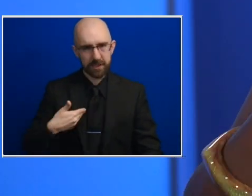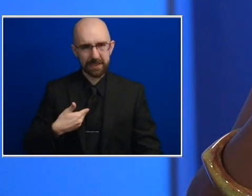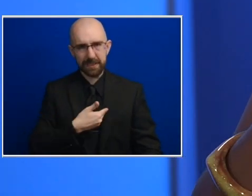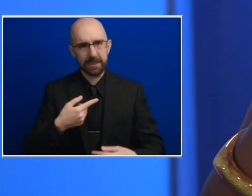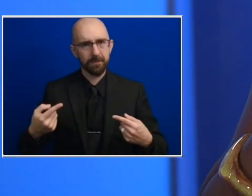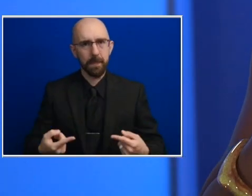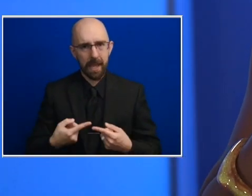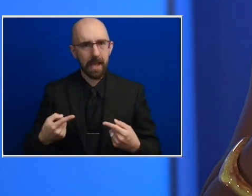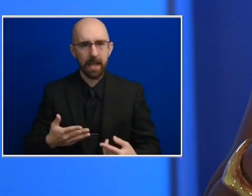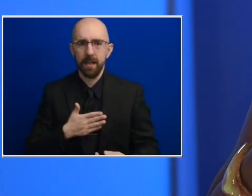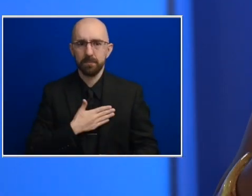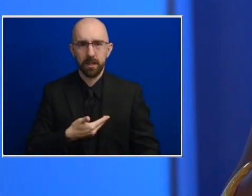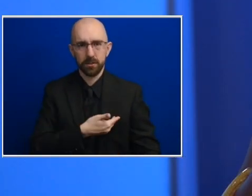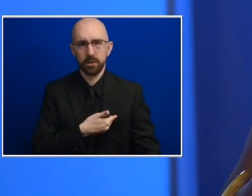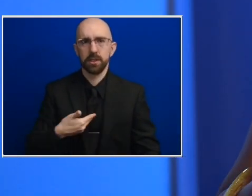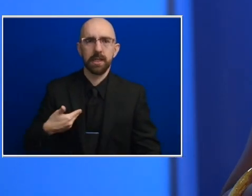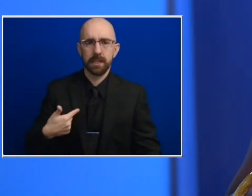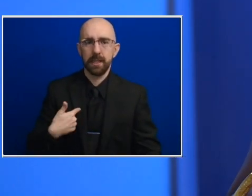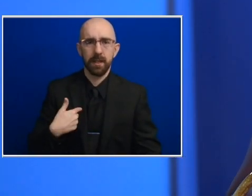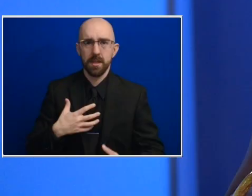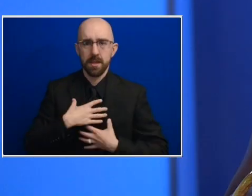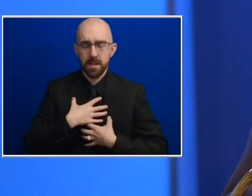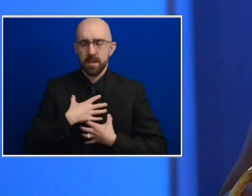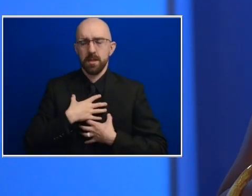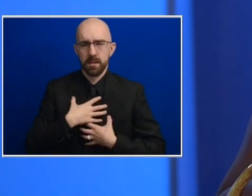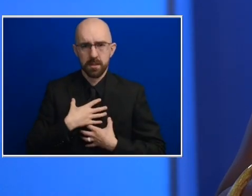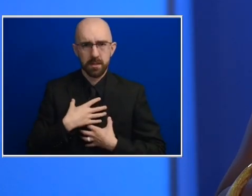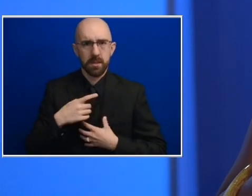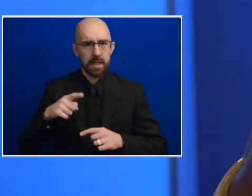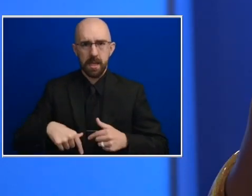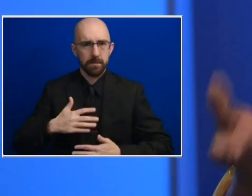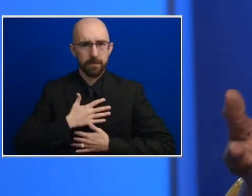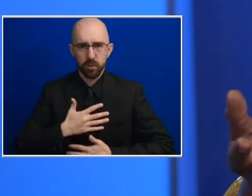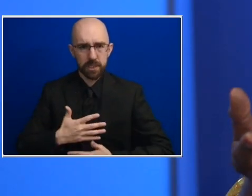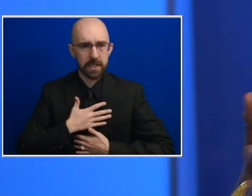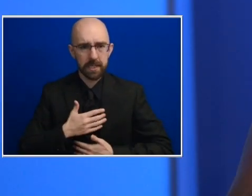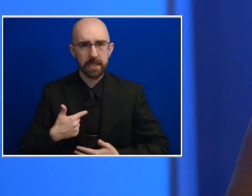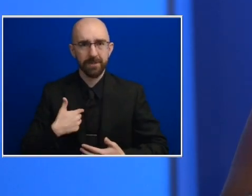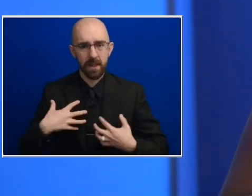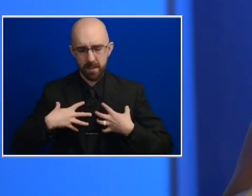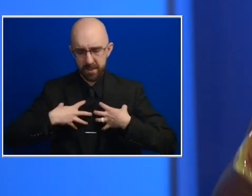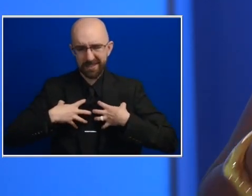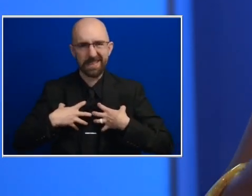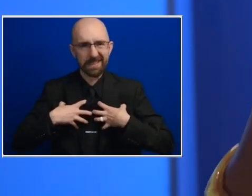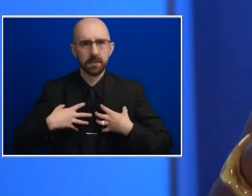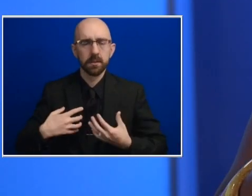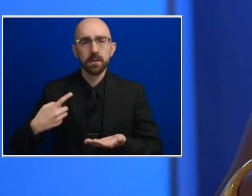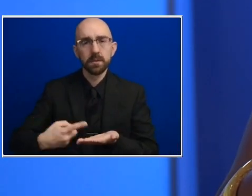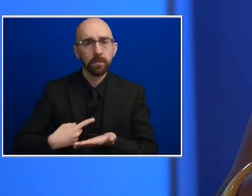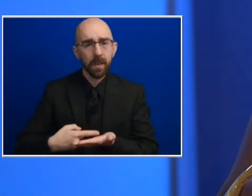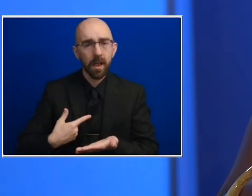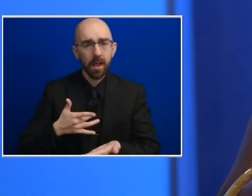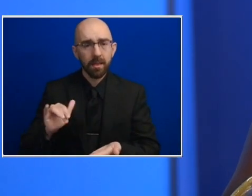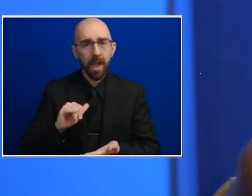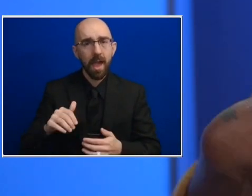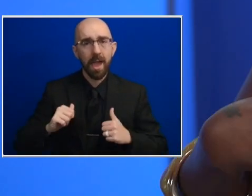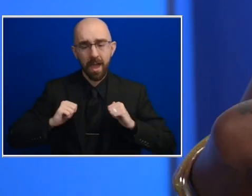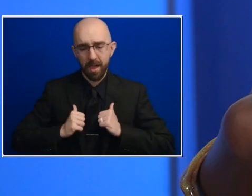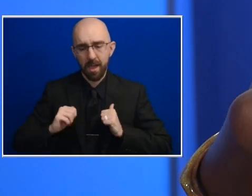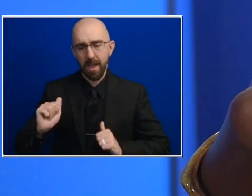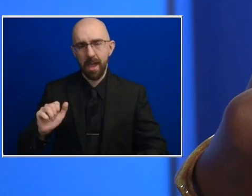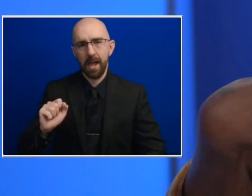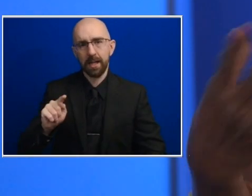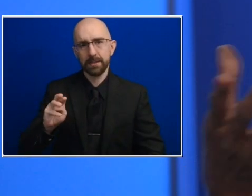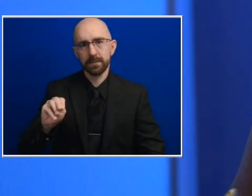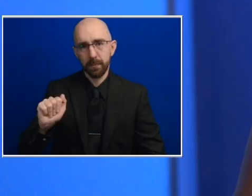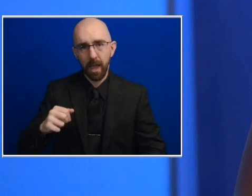my chest, I can barely breathe, and then my chest is constricted. Sometimes it feels like I'm having an asthmatic issue, but